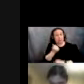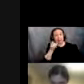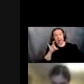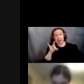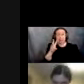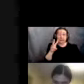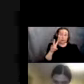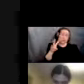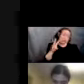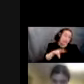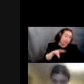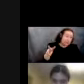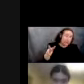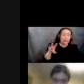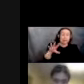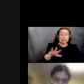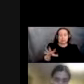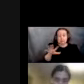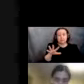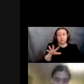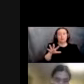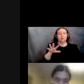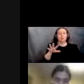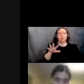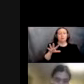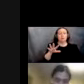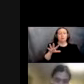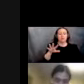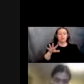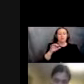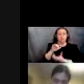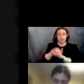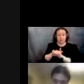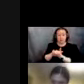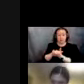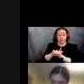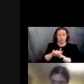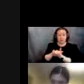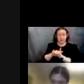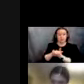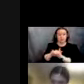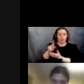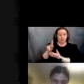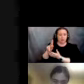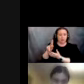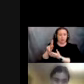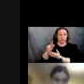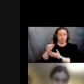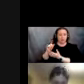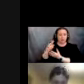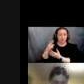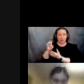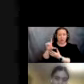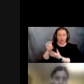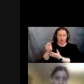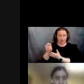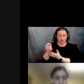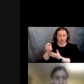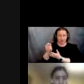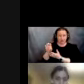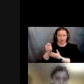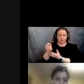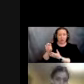1866 or thereabouts, and married Kahele. And that was